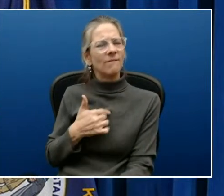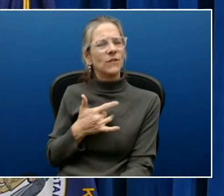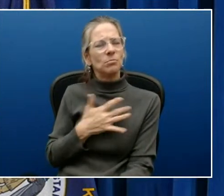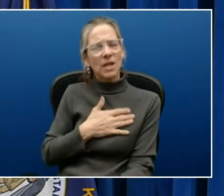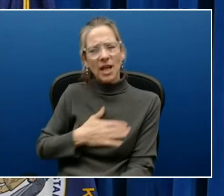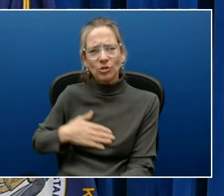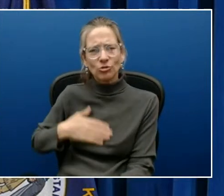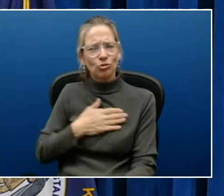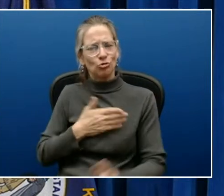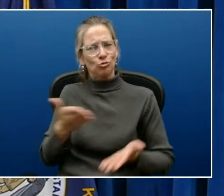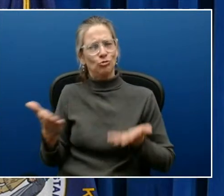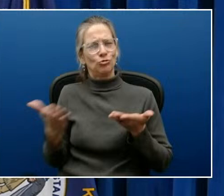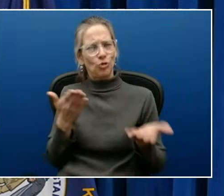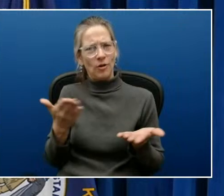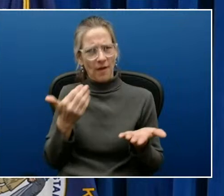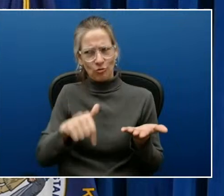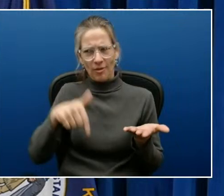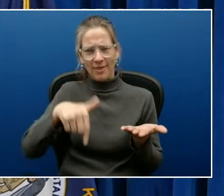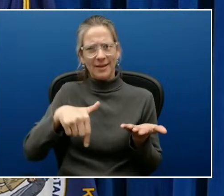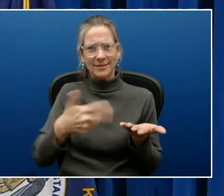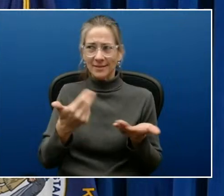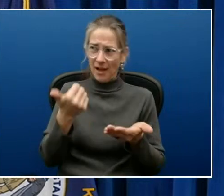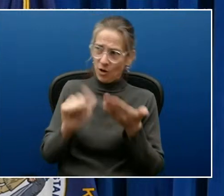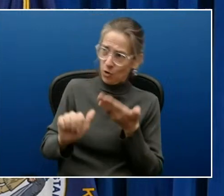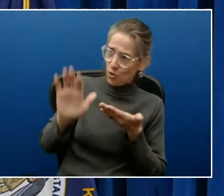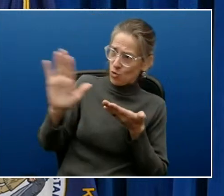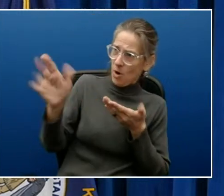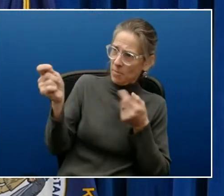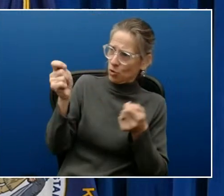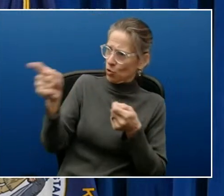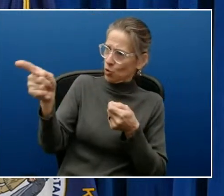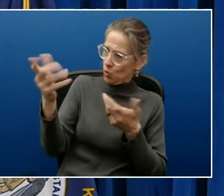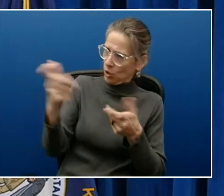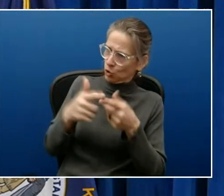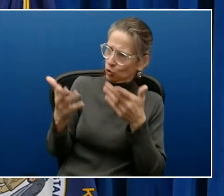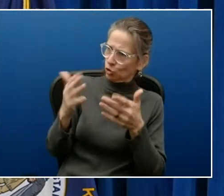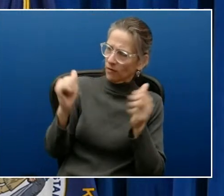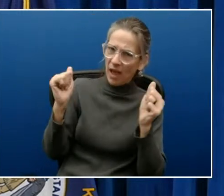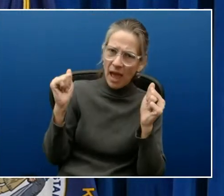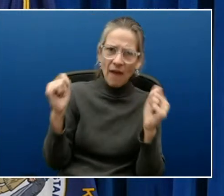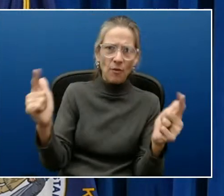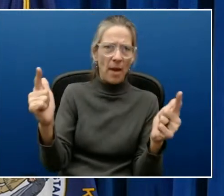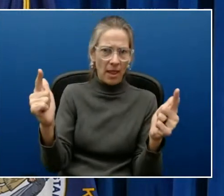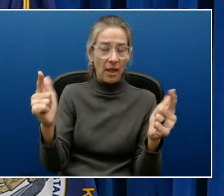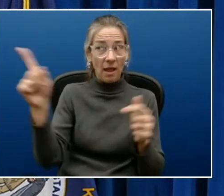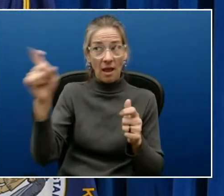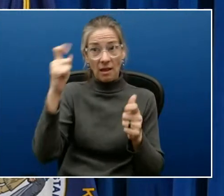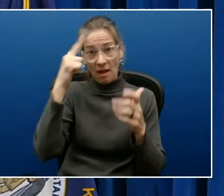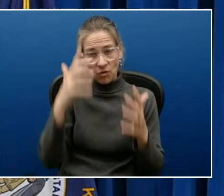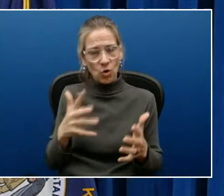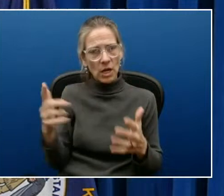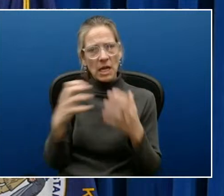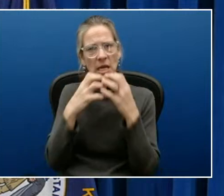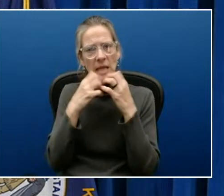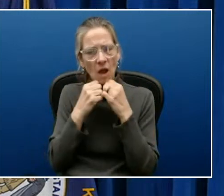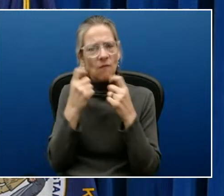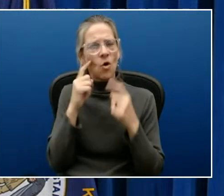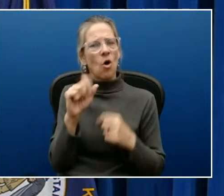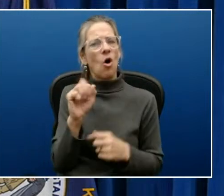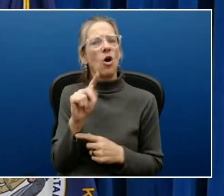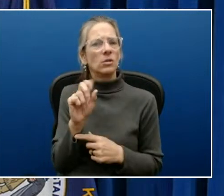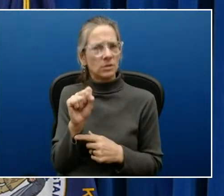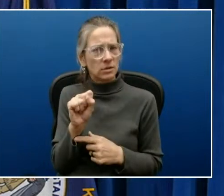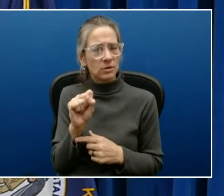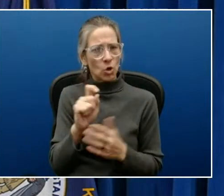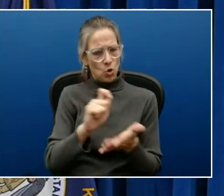an administration that seeks to serve everyone. He is a governor who cares deeply about the arts, especially the written